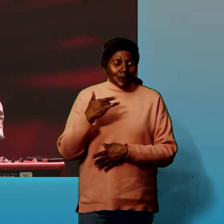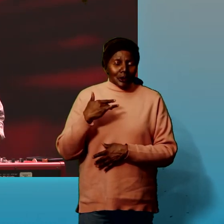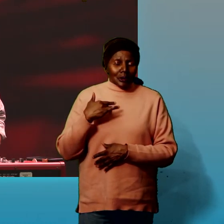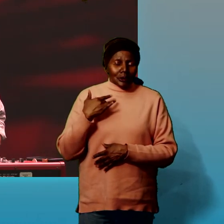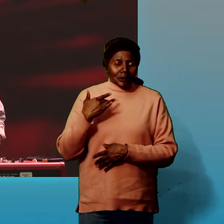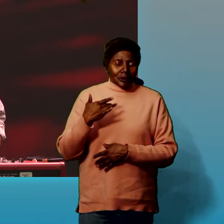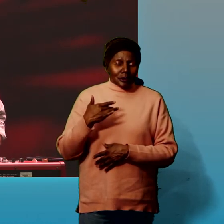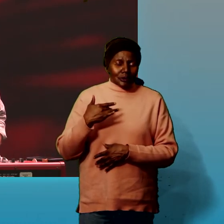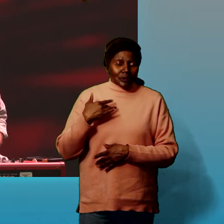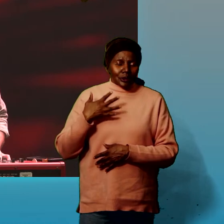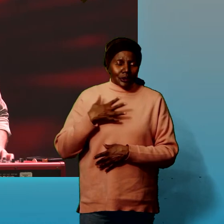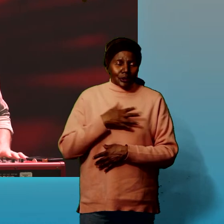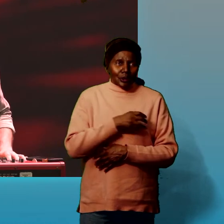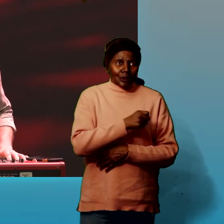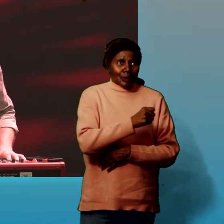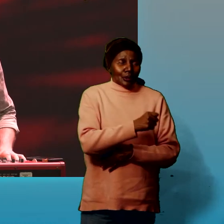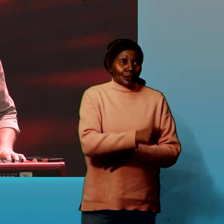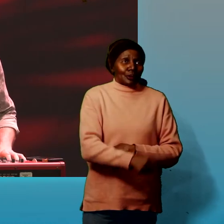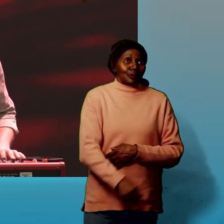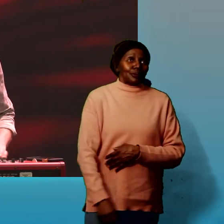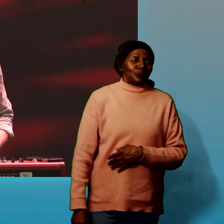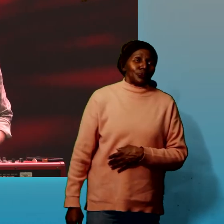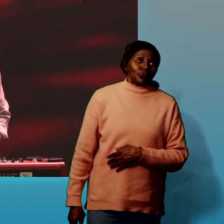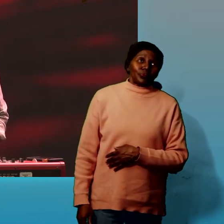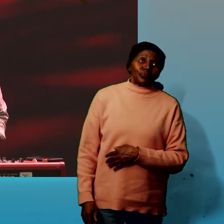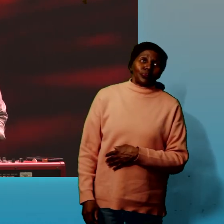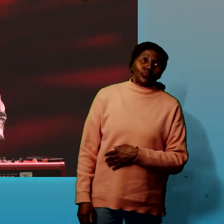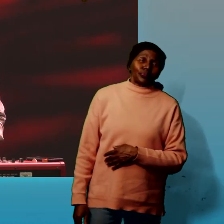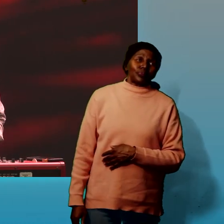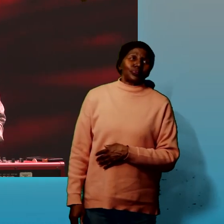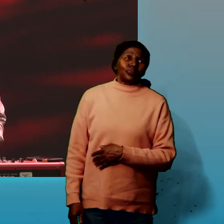my living